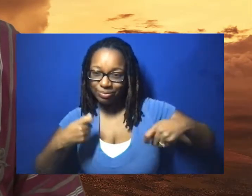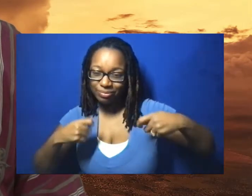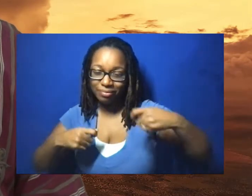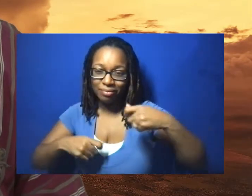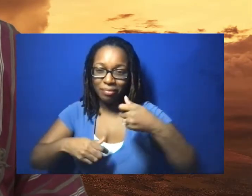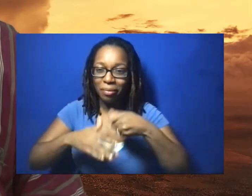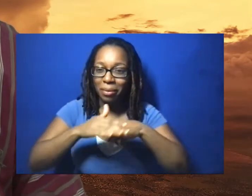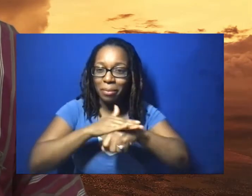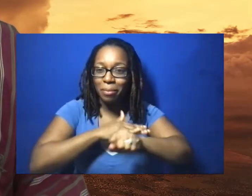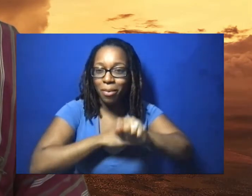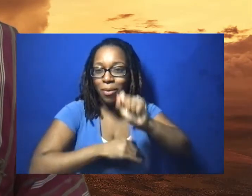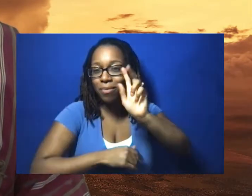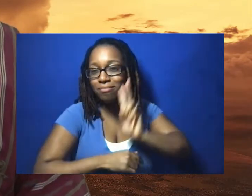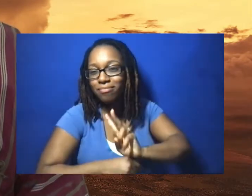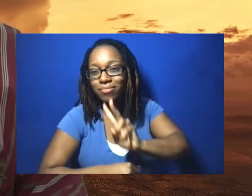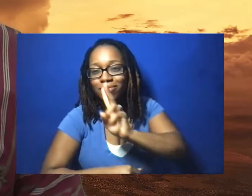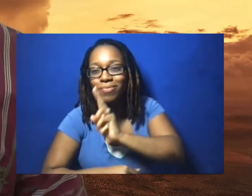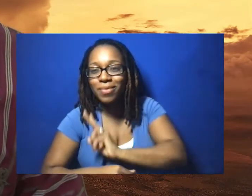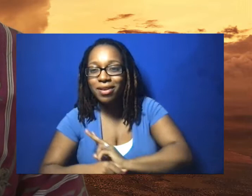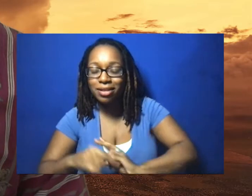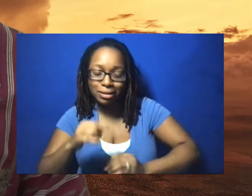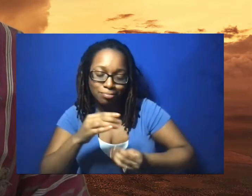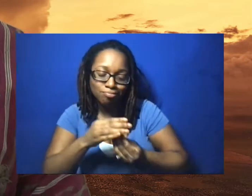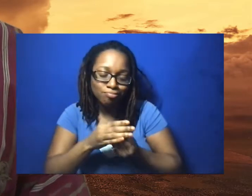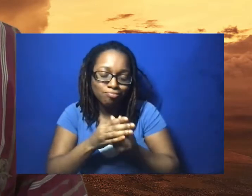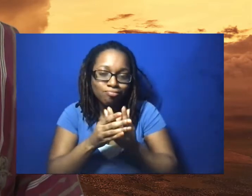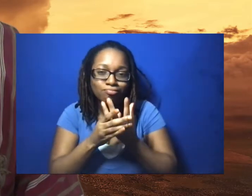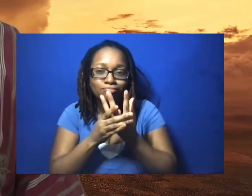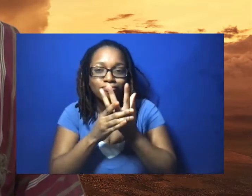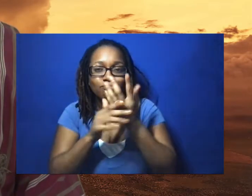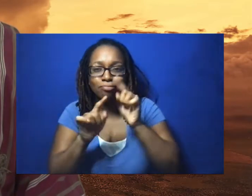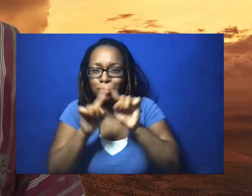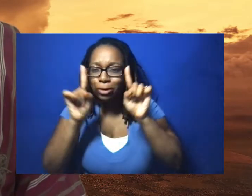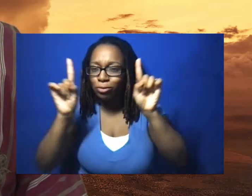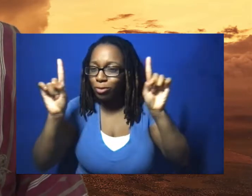twins but grew quite different.